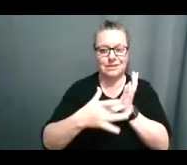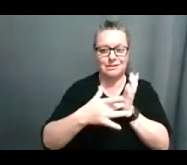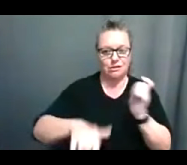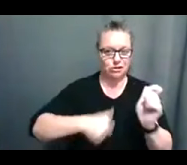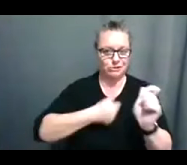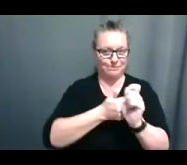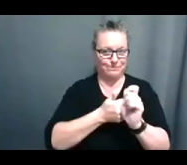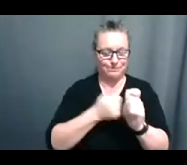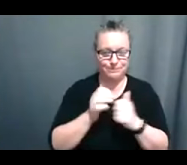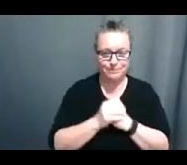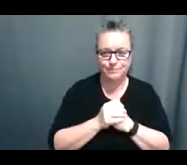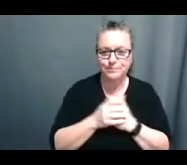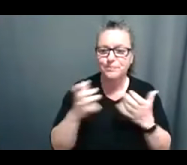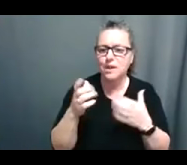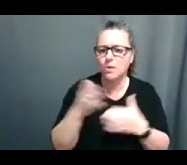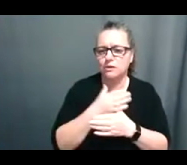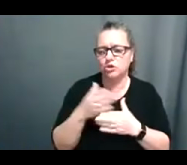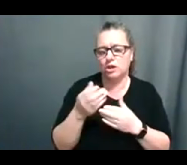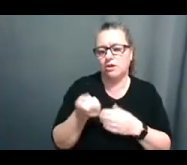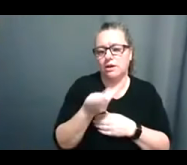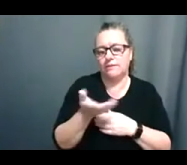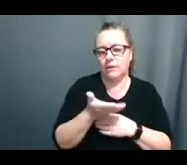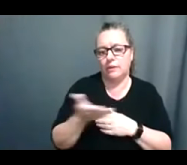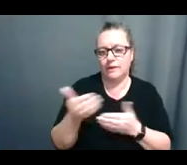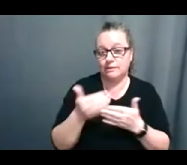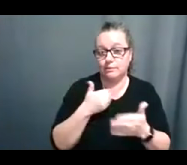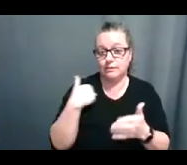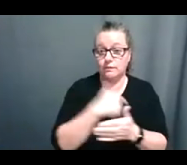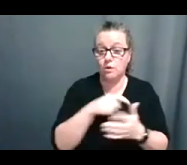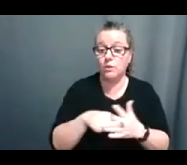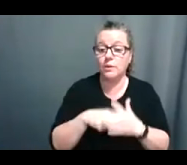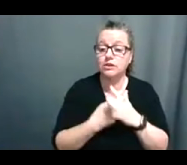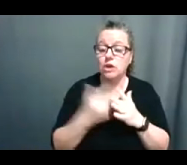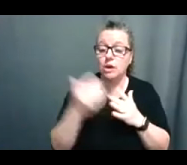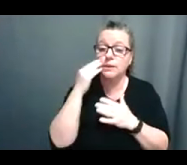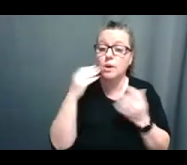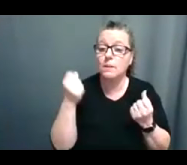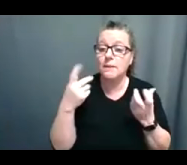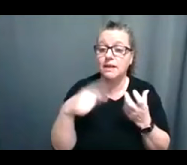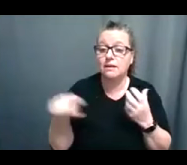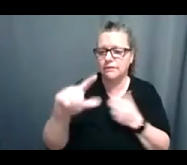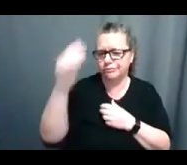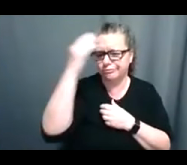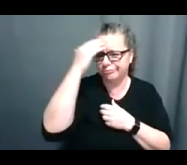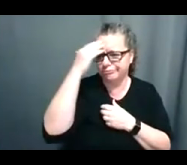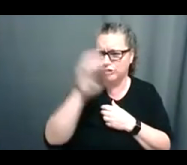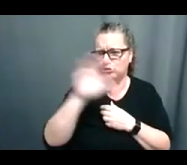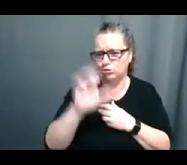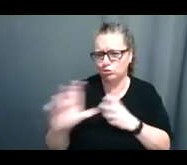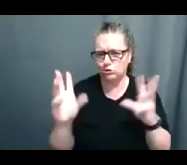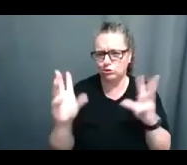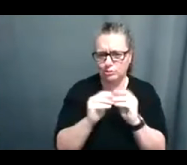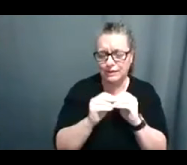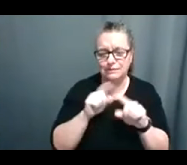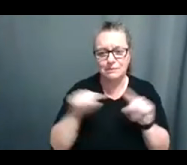scenes. I want to share a few things before we get started. We know many of you are familiar with Zoom meetings, but there are some differences in